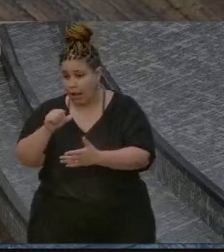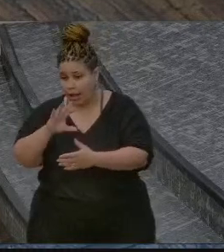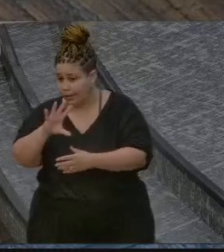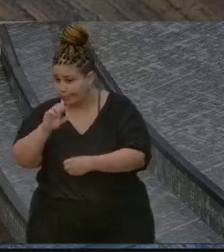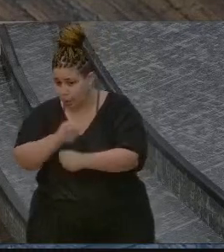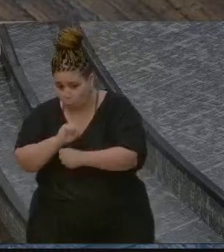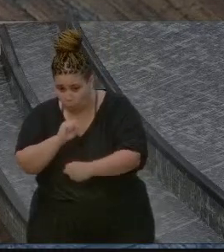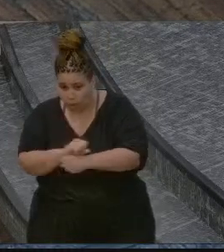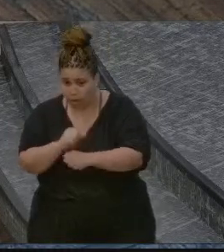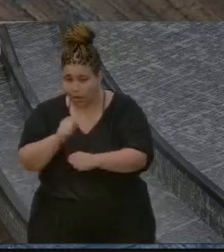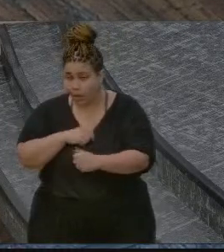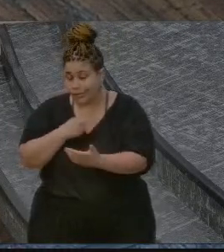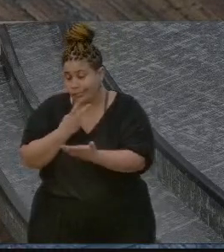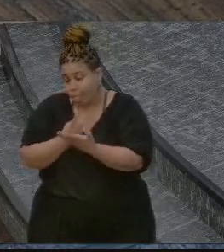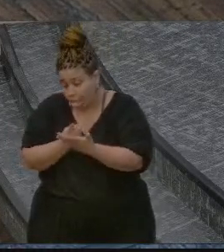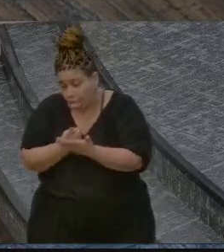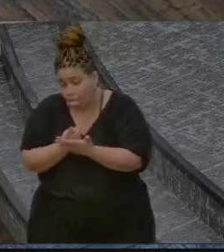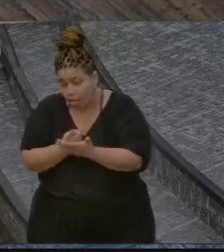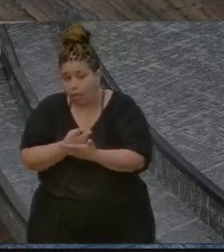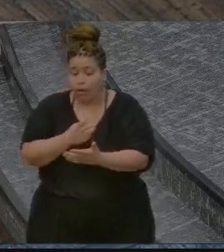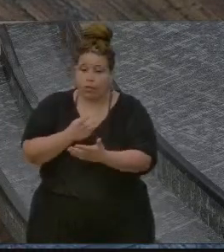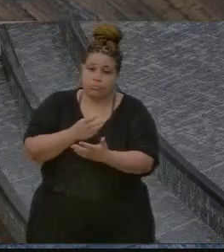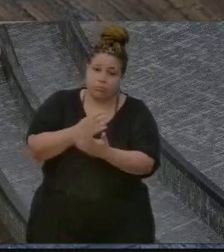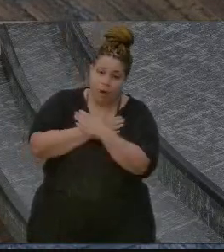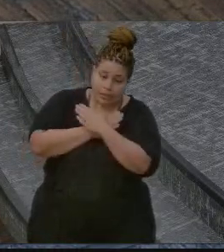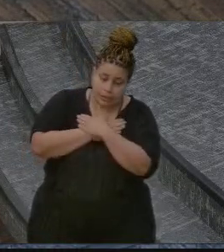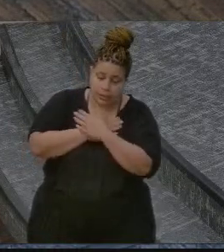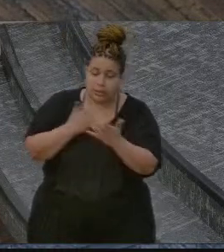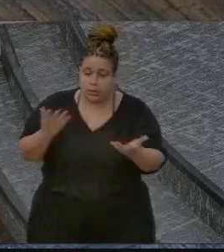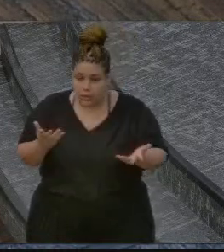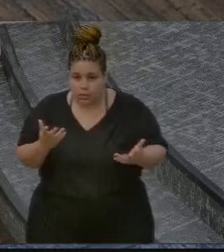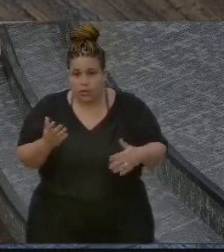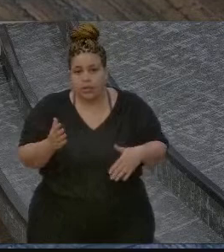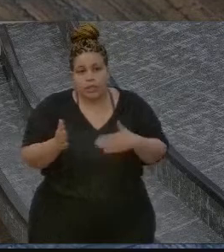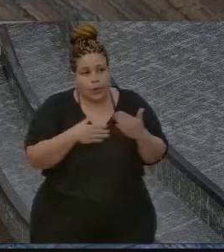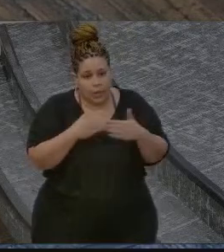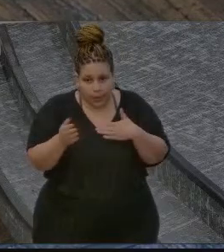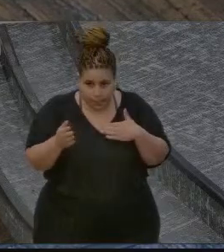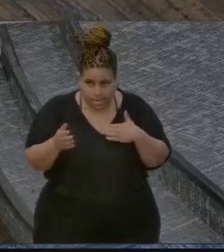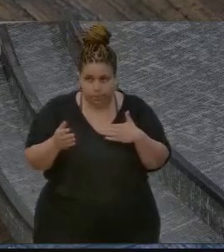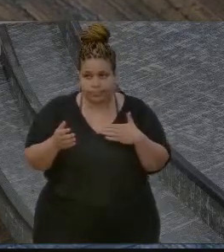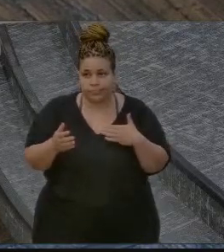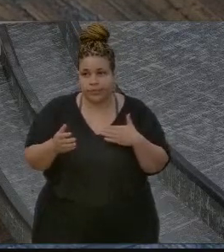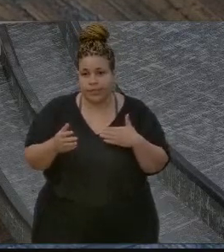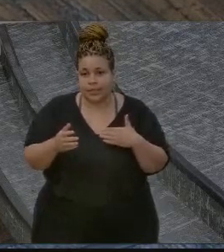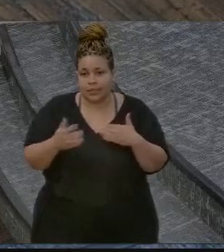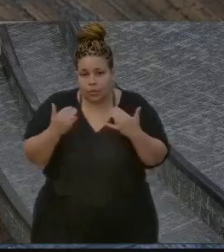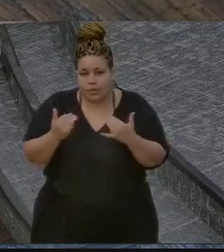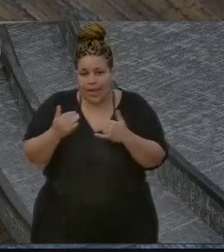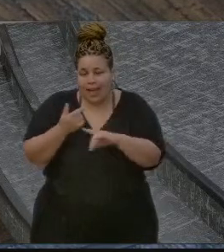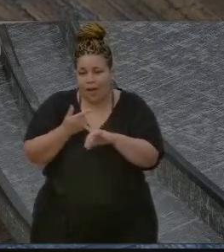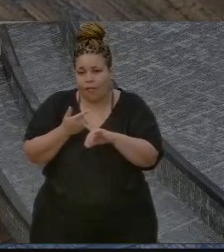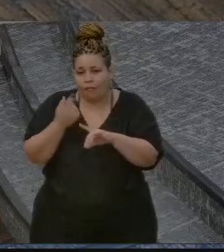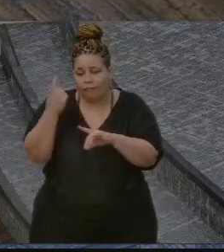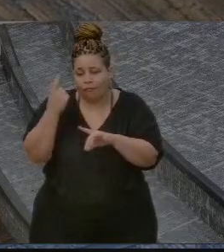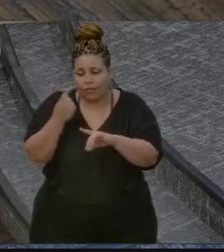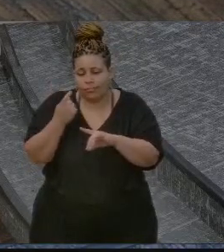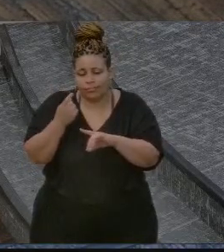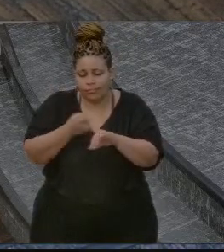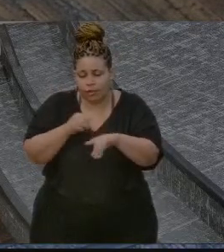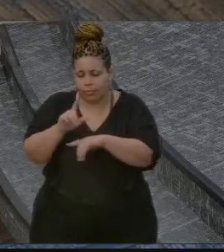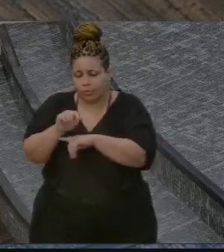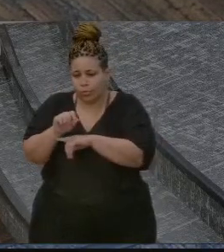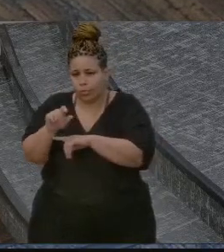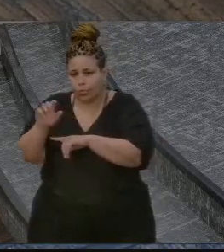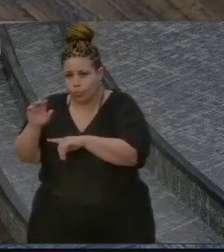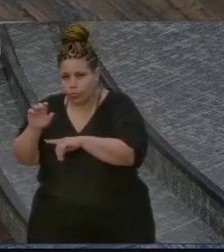a 2024 application, I have to have it done by August 15th. If you guys vote on it next Thursday, that doesn't give me